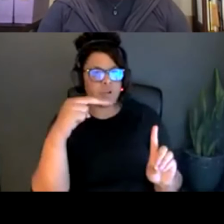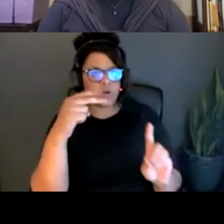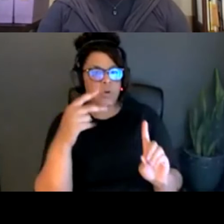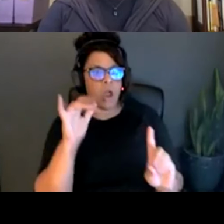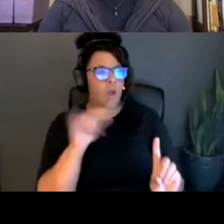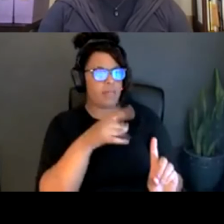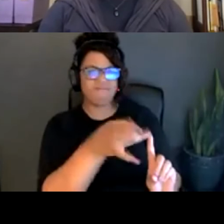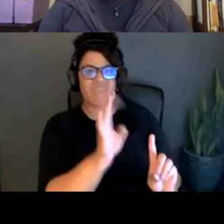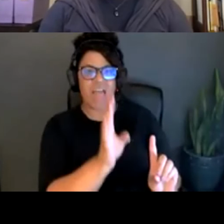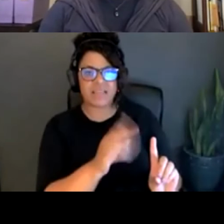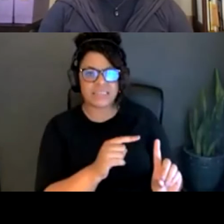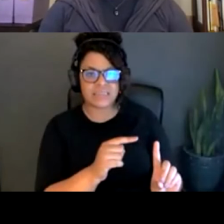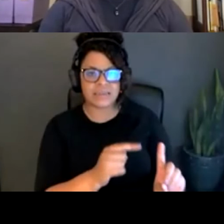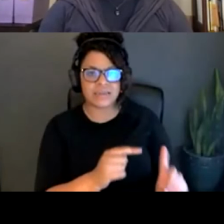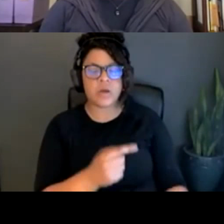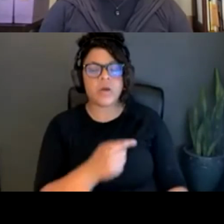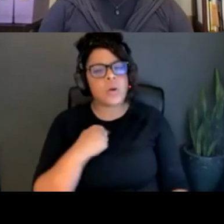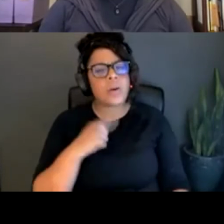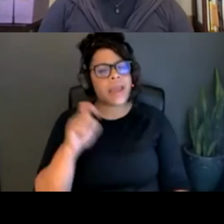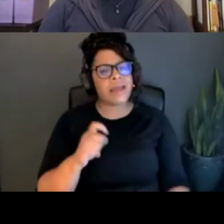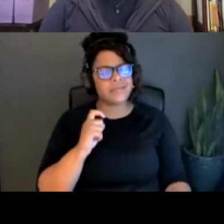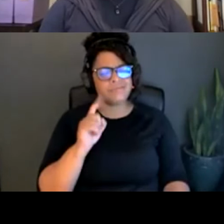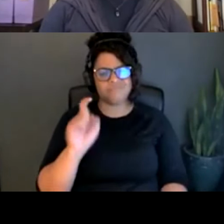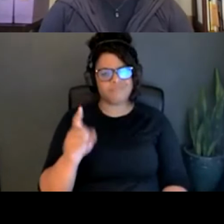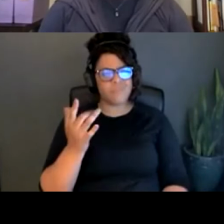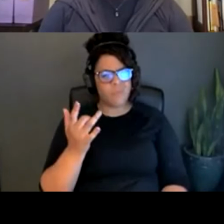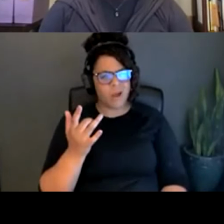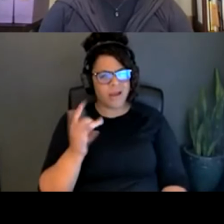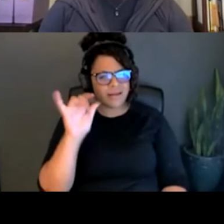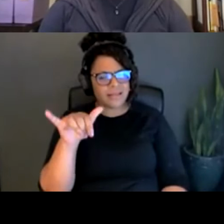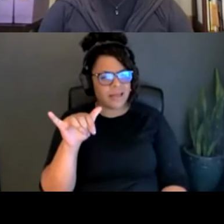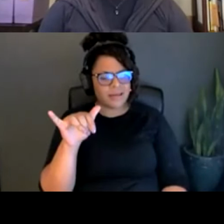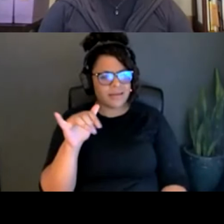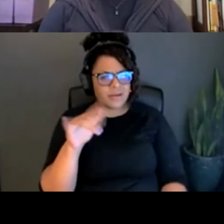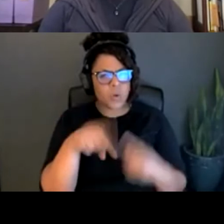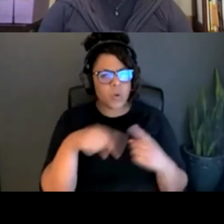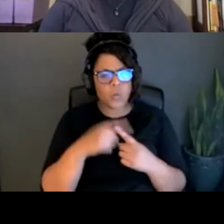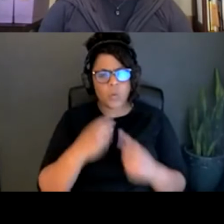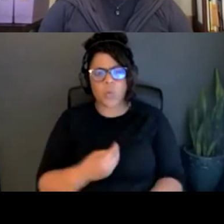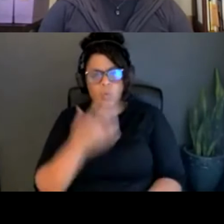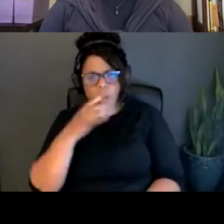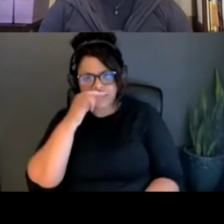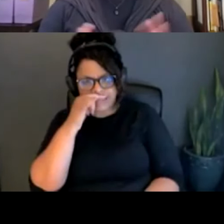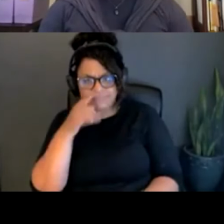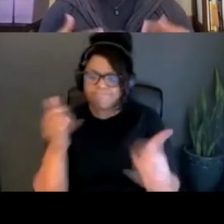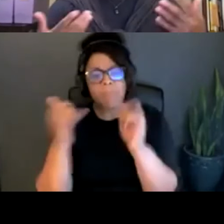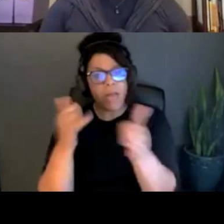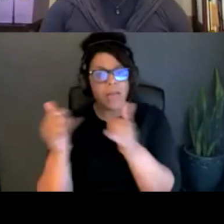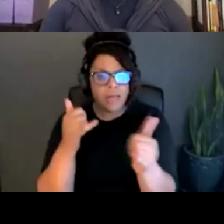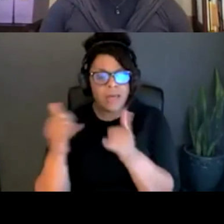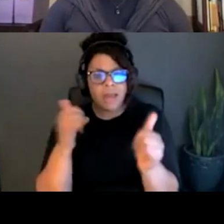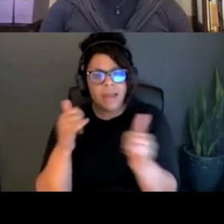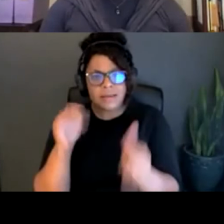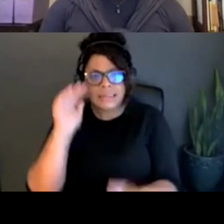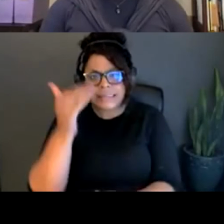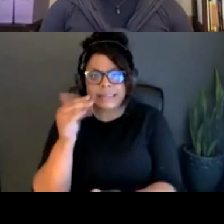of violence. And so we have to ask the question, why is it when white children play, it's seen